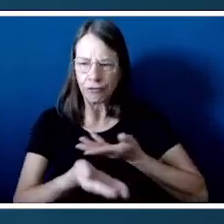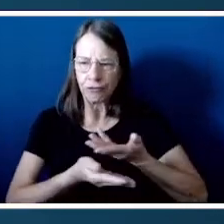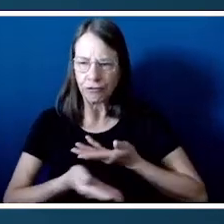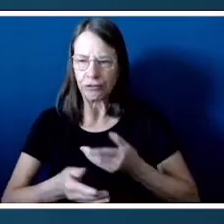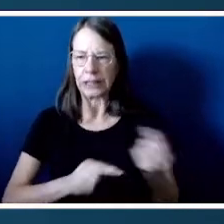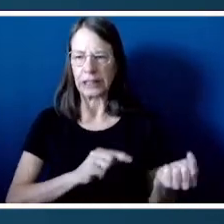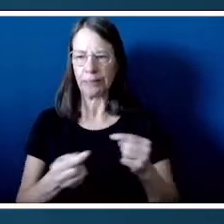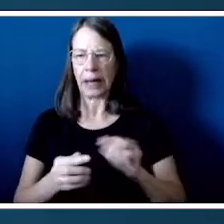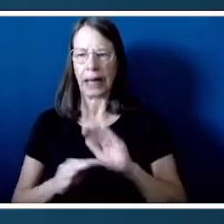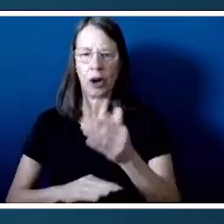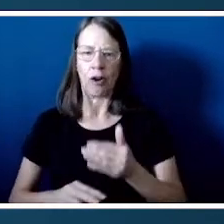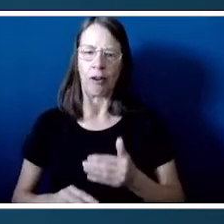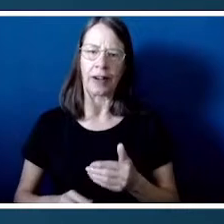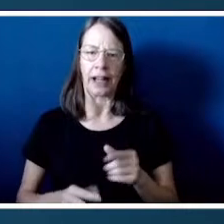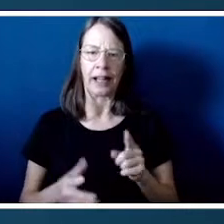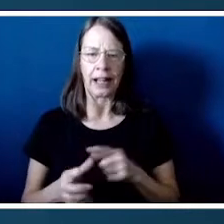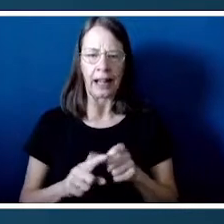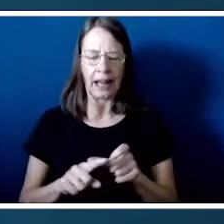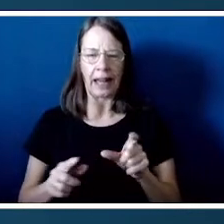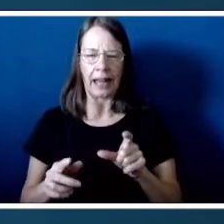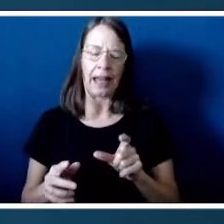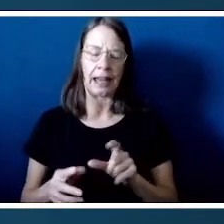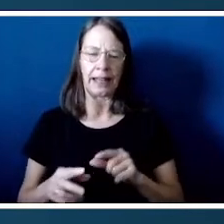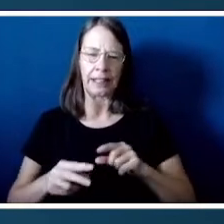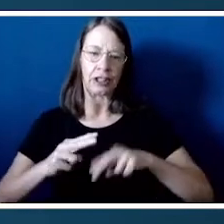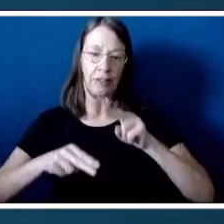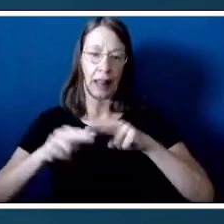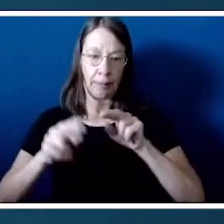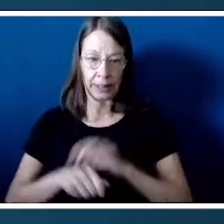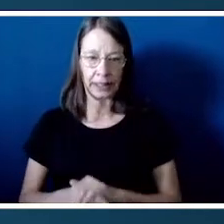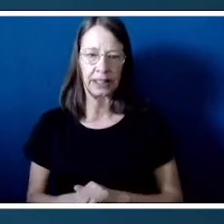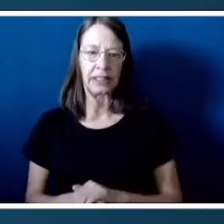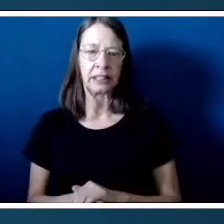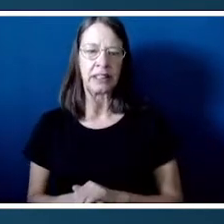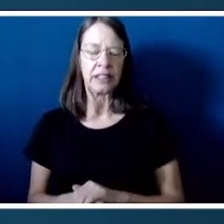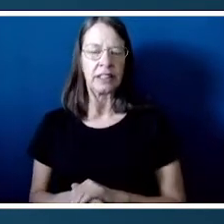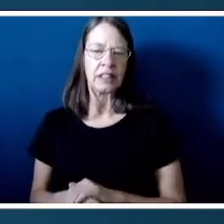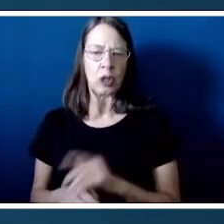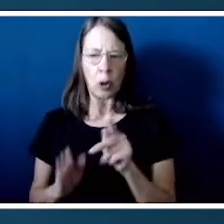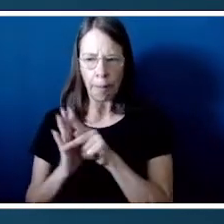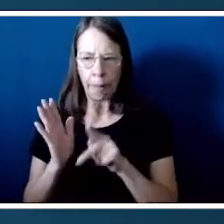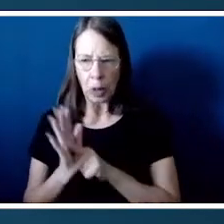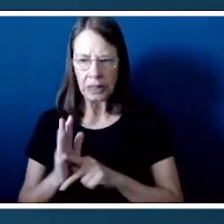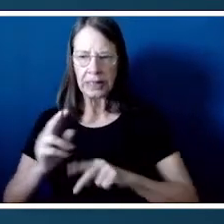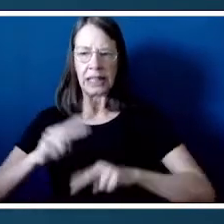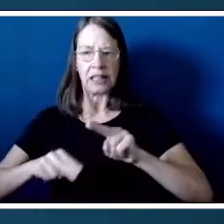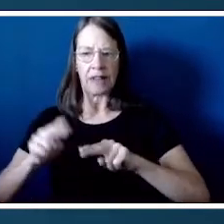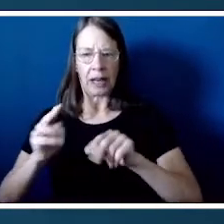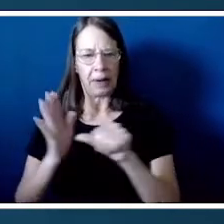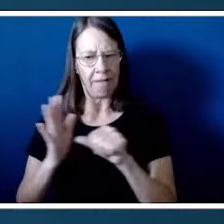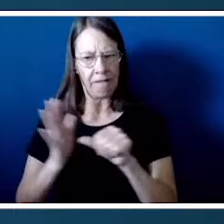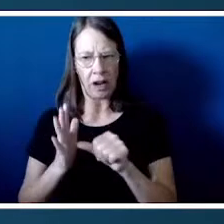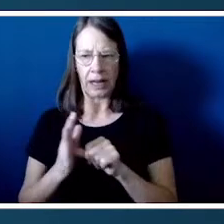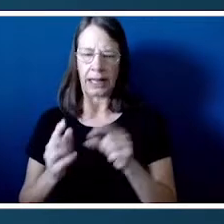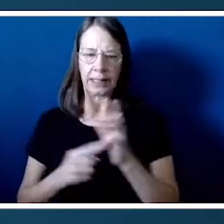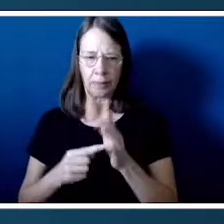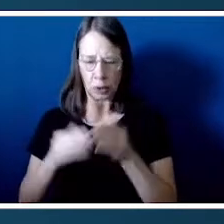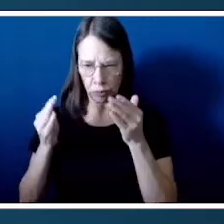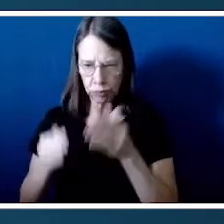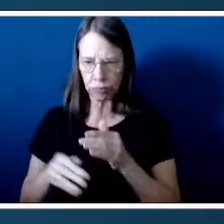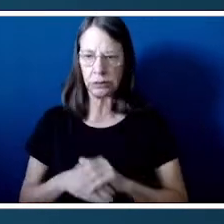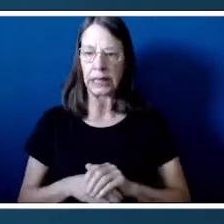Aid policy, aid effectiveness and development finance are some of our key areas of focus. Aid and climate